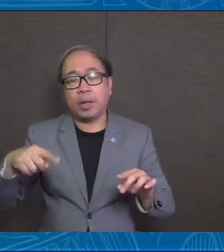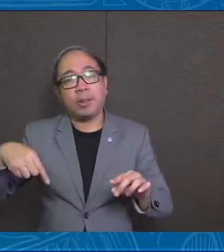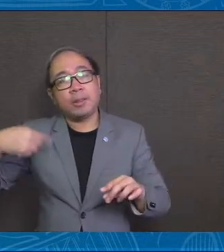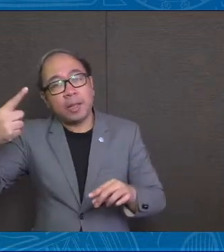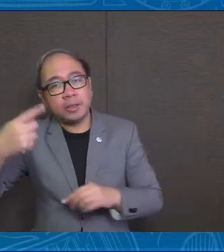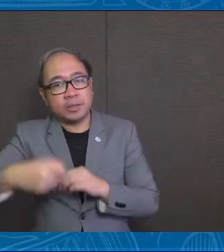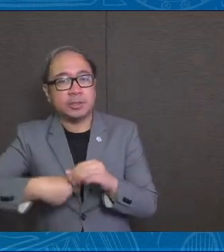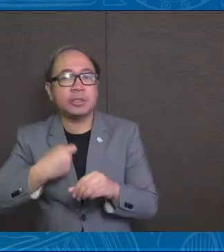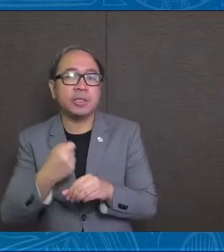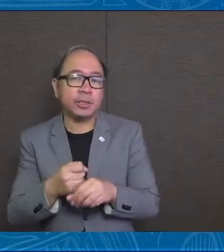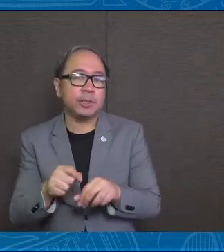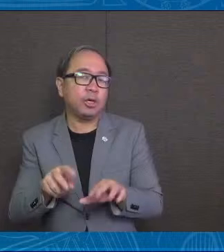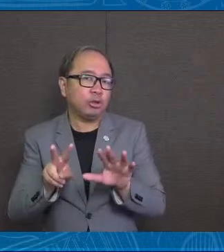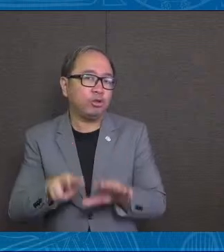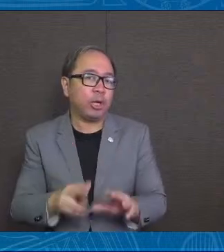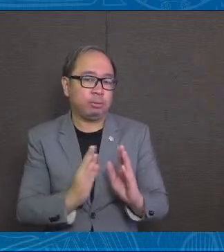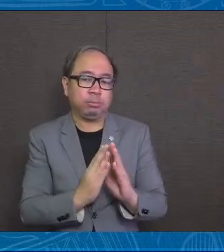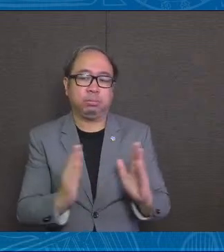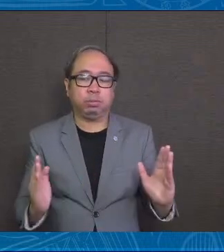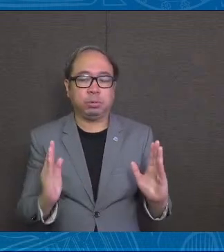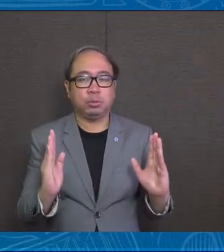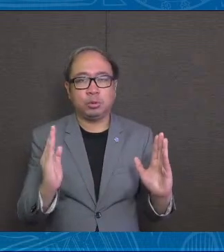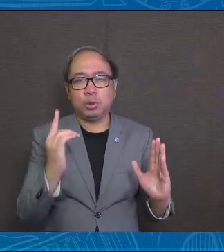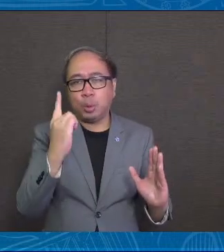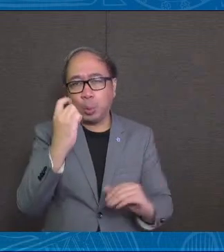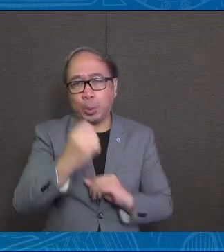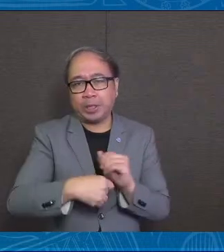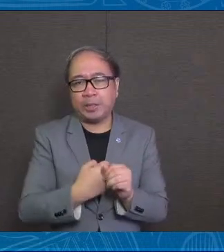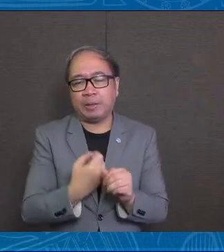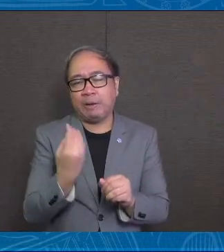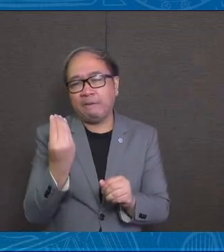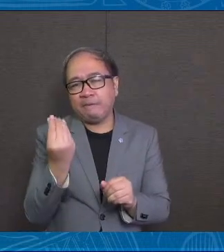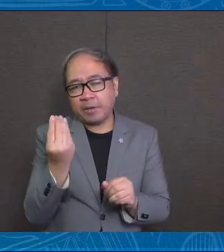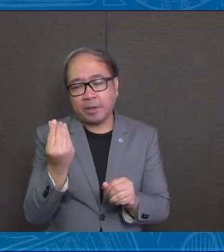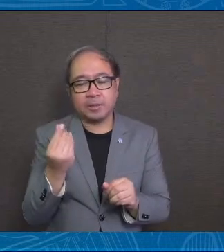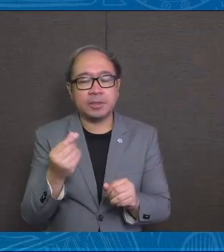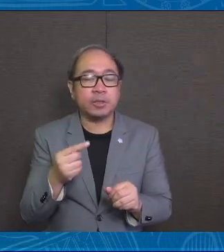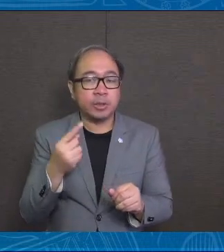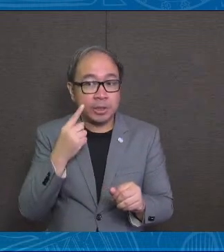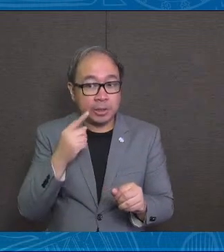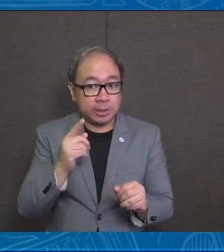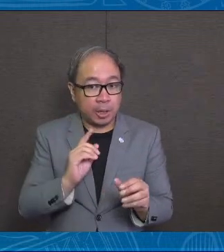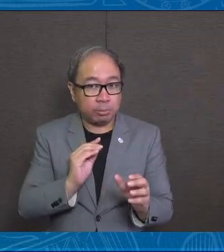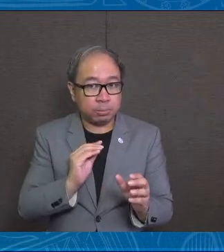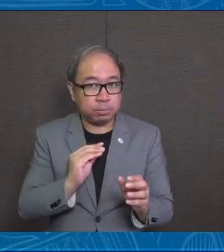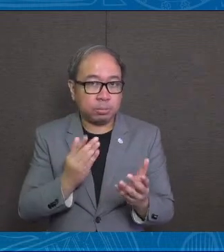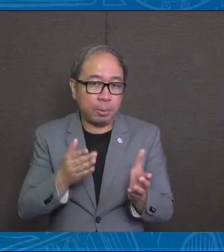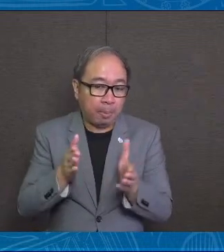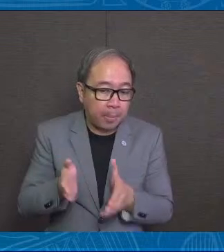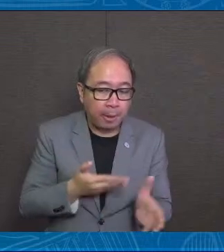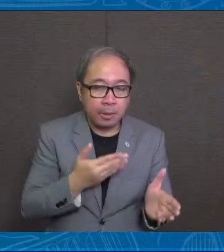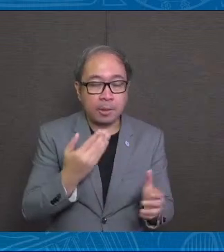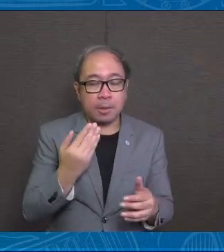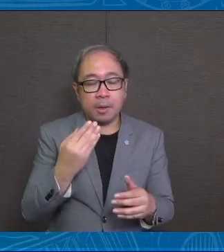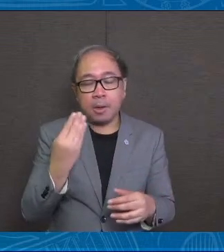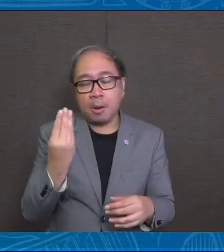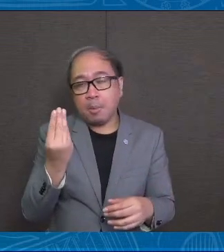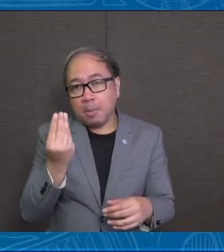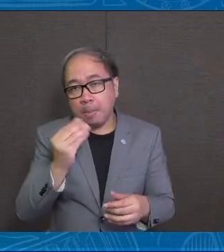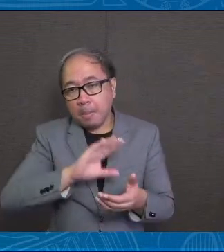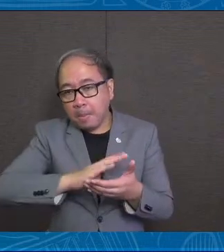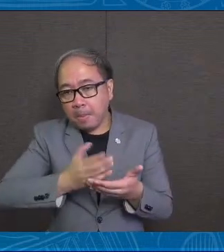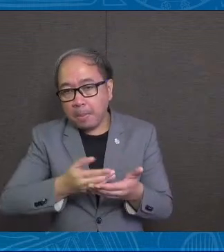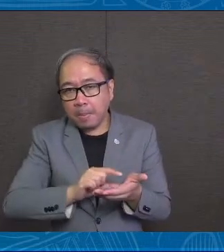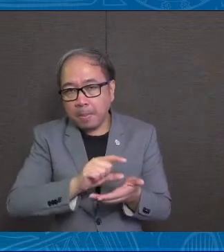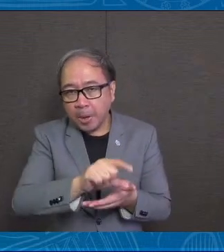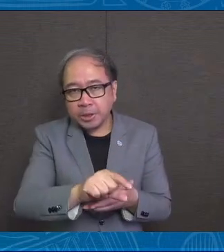we've introduced gender responsive budgeting, which actually, with